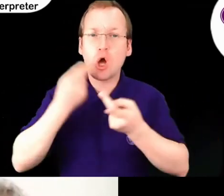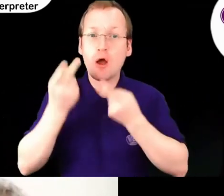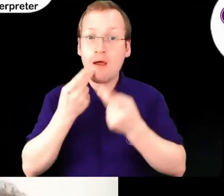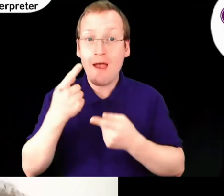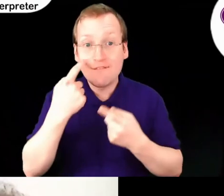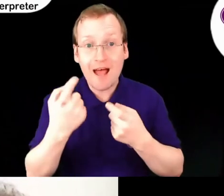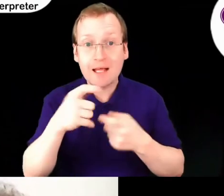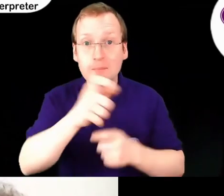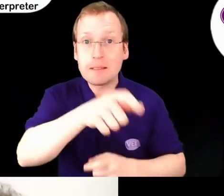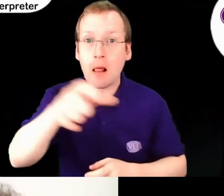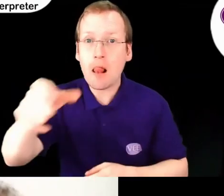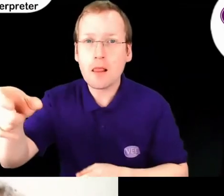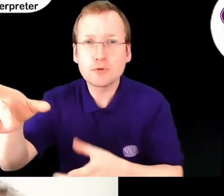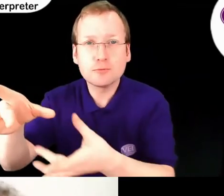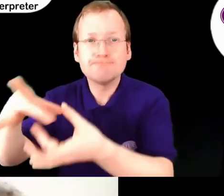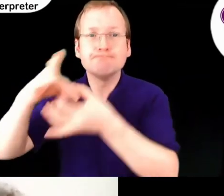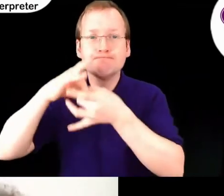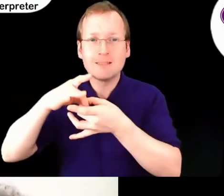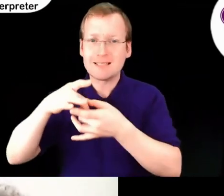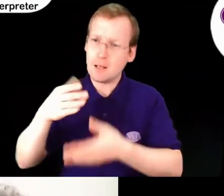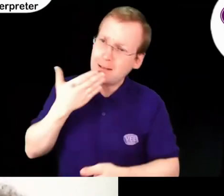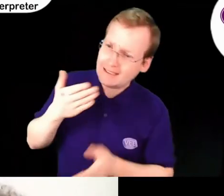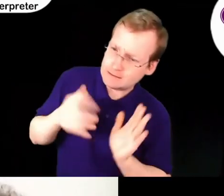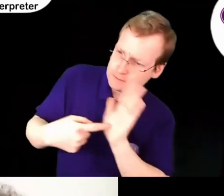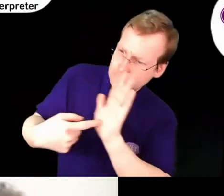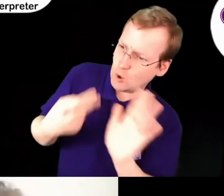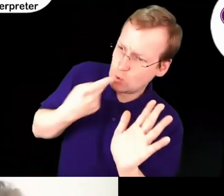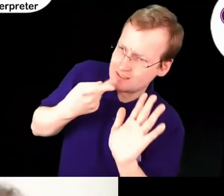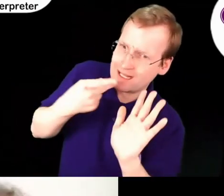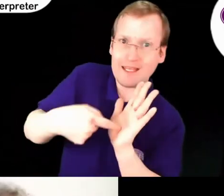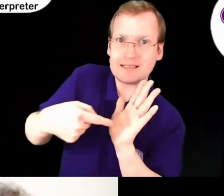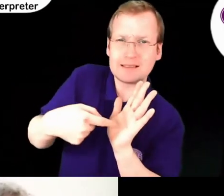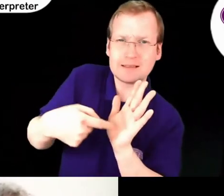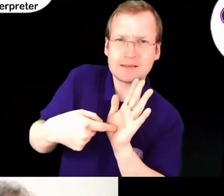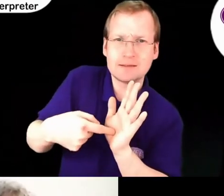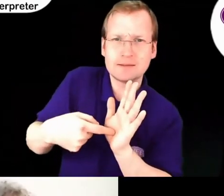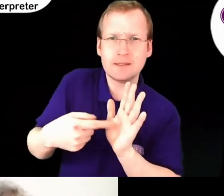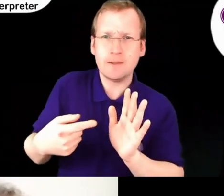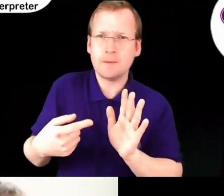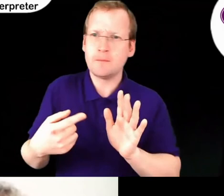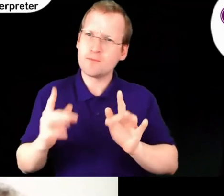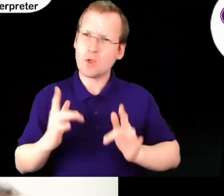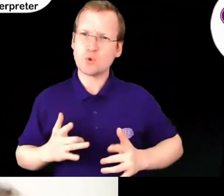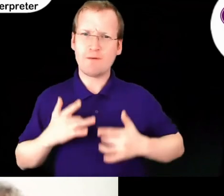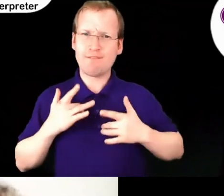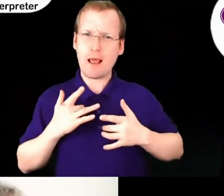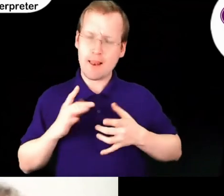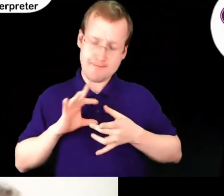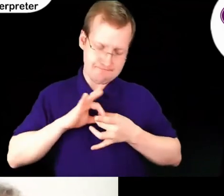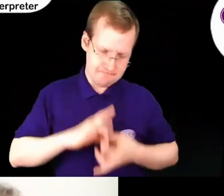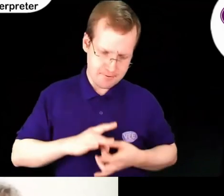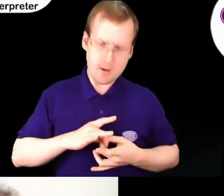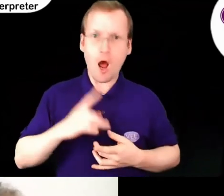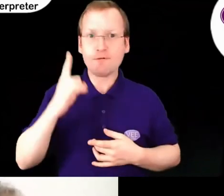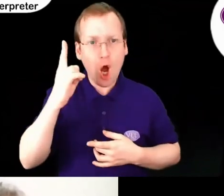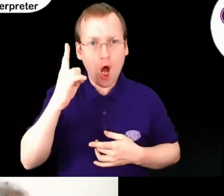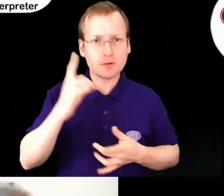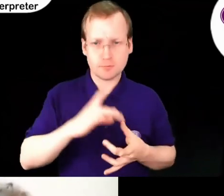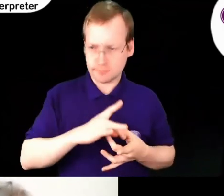you no favours and ask them to sing it. And then ask them to say whether it speaks of God to them or of them to